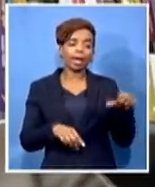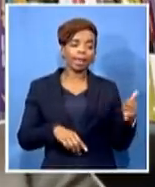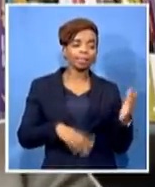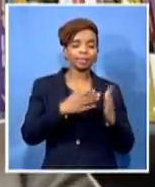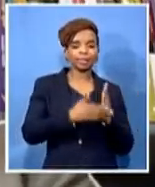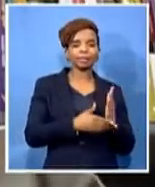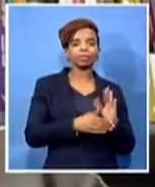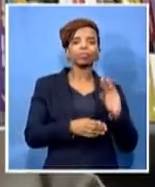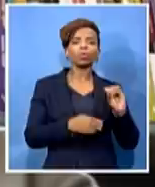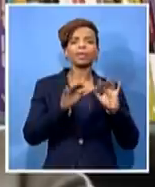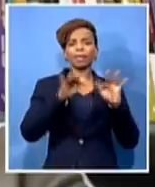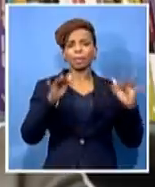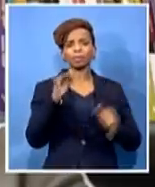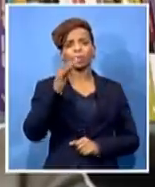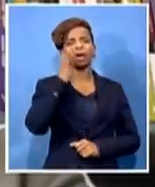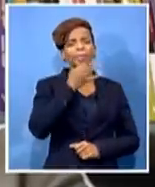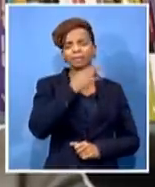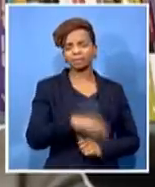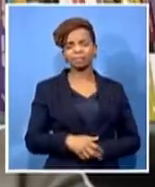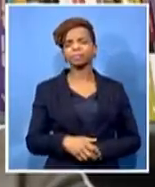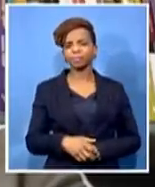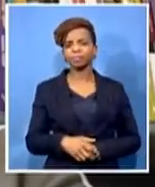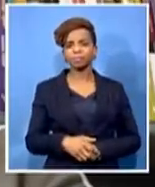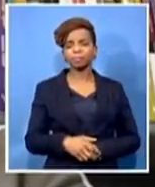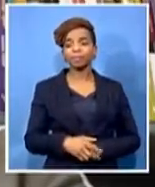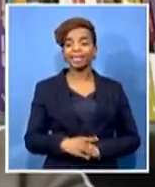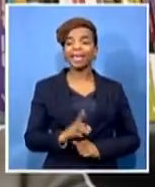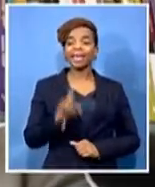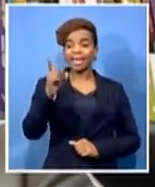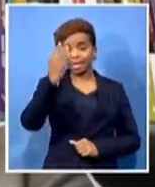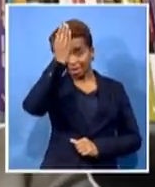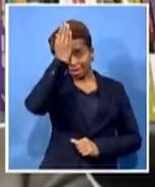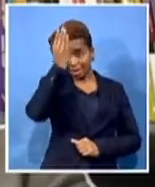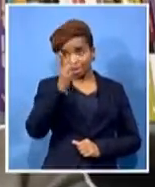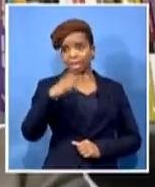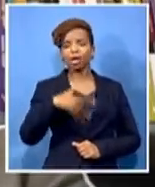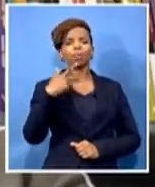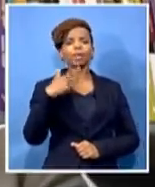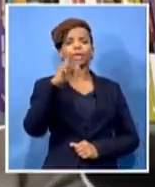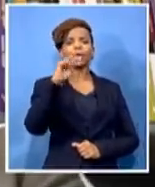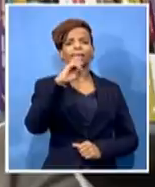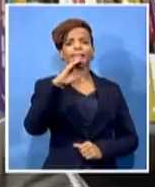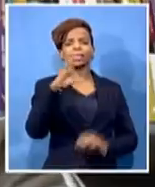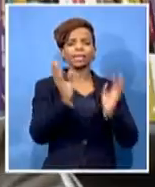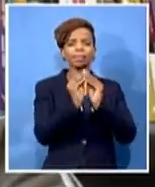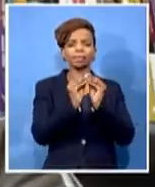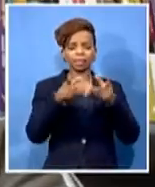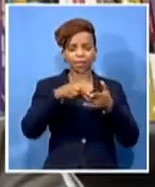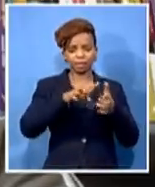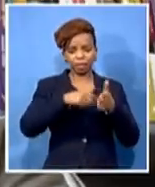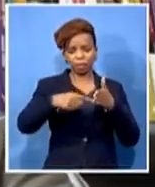to frustrate the NEC meeting over this weekend that has to focus on issues that deals with